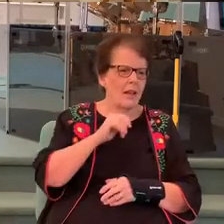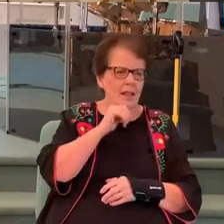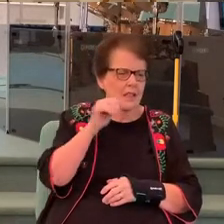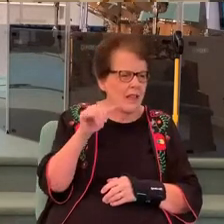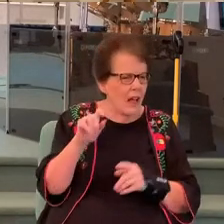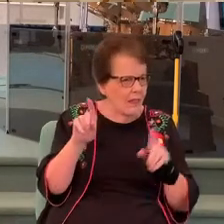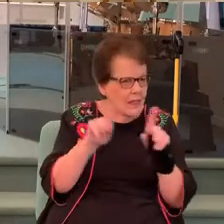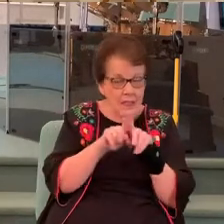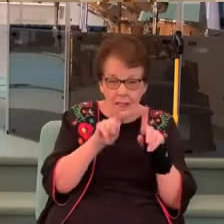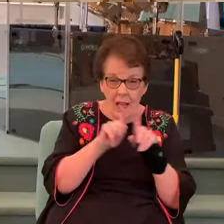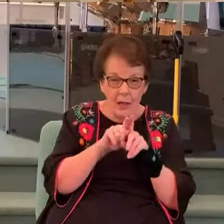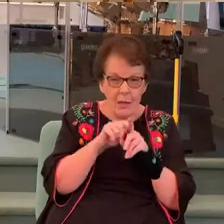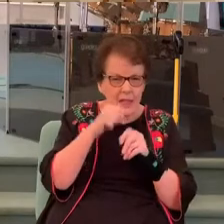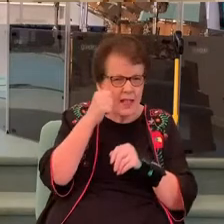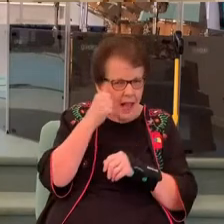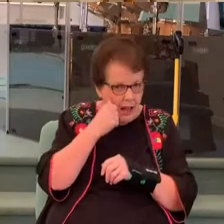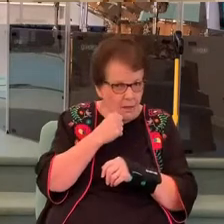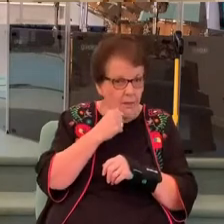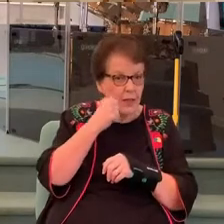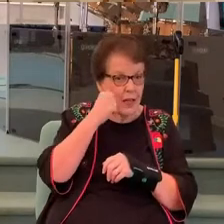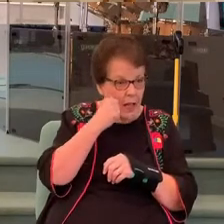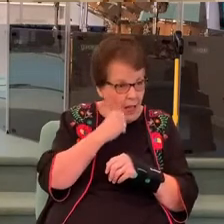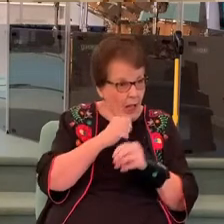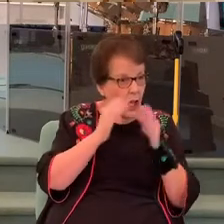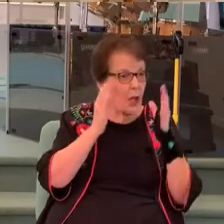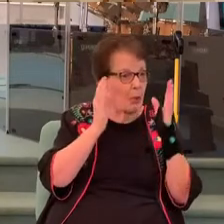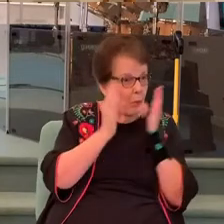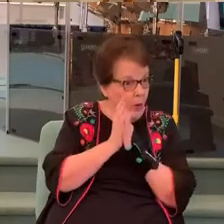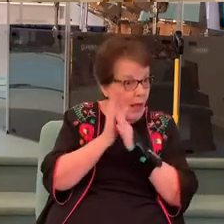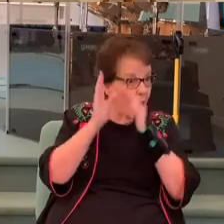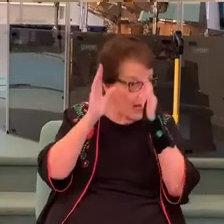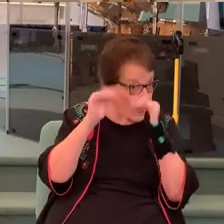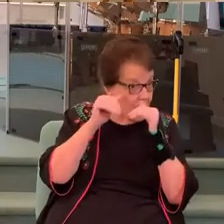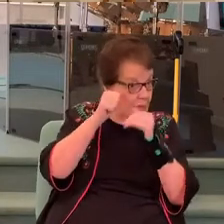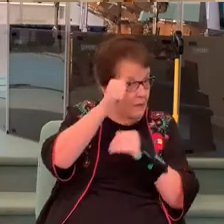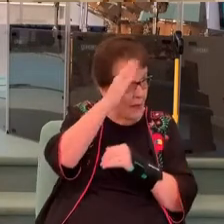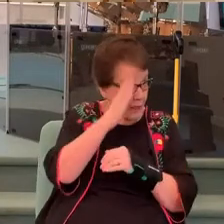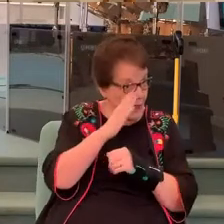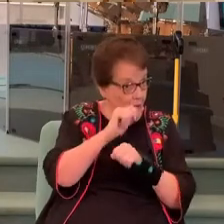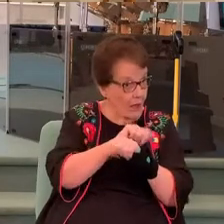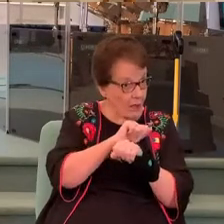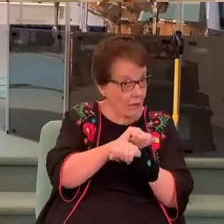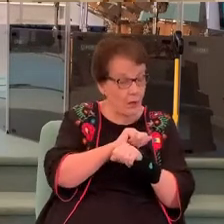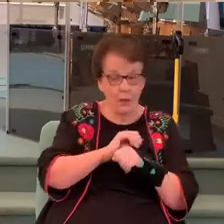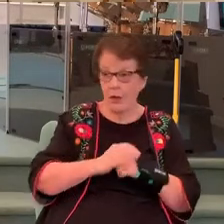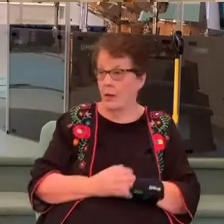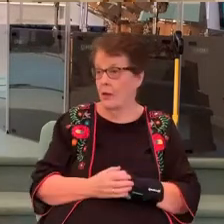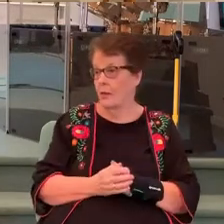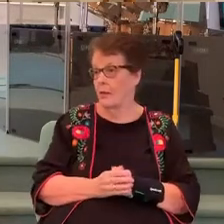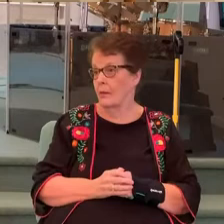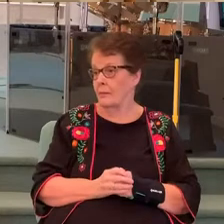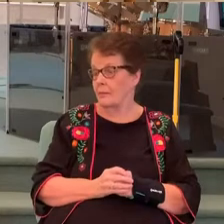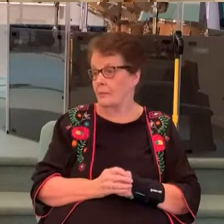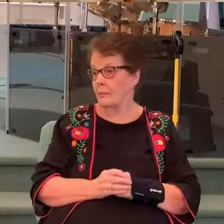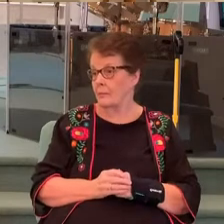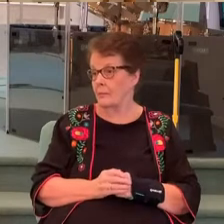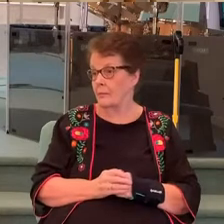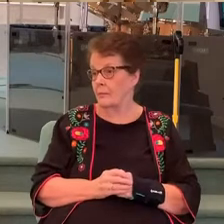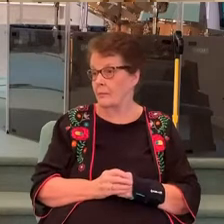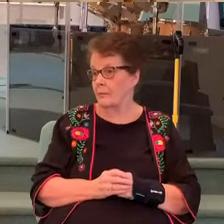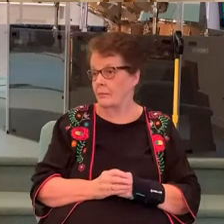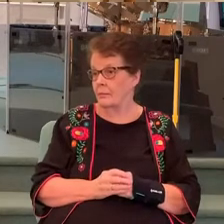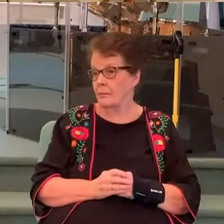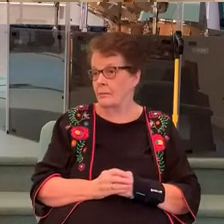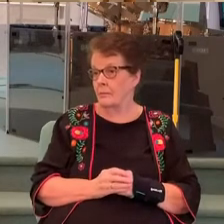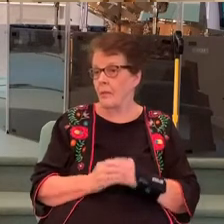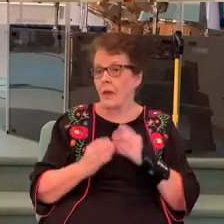to hear my prayers and respond. So let's jump in, and maybe today we'll leave with less of a tendency for